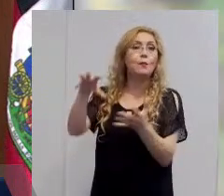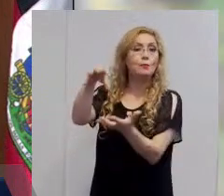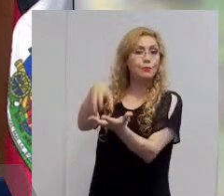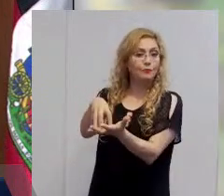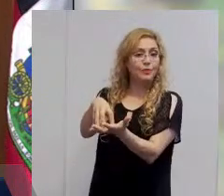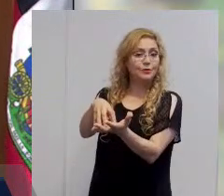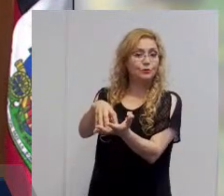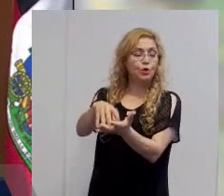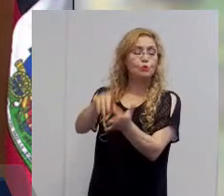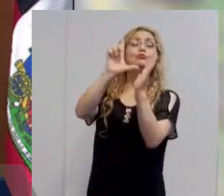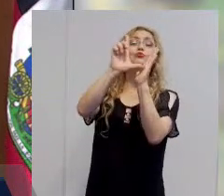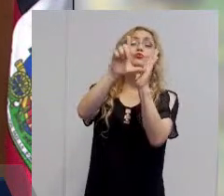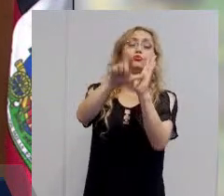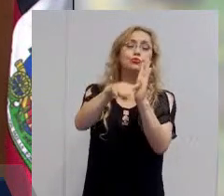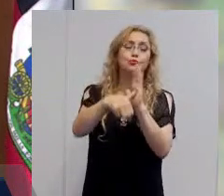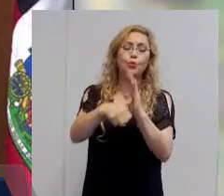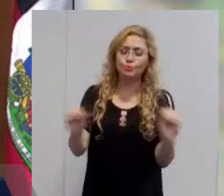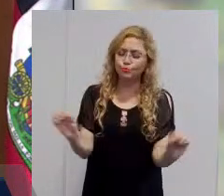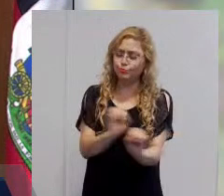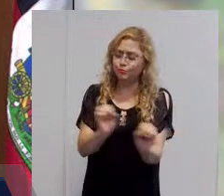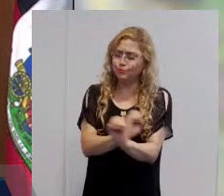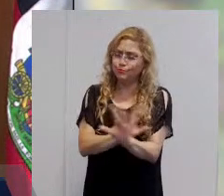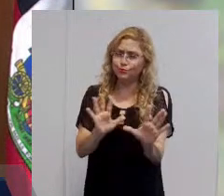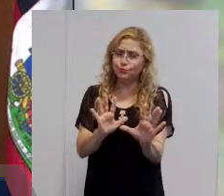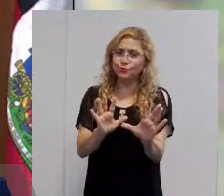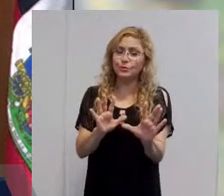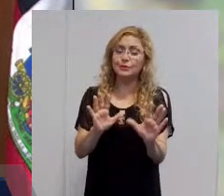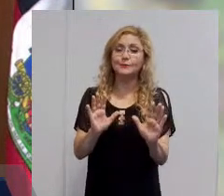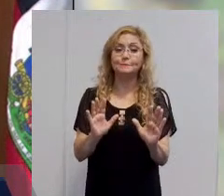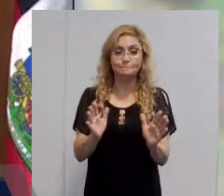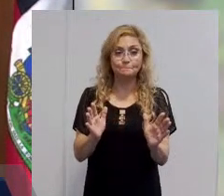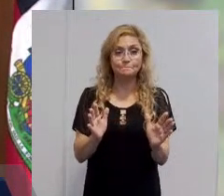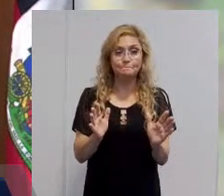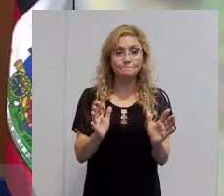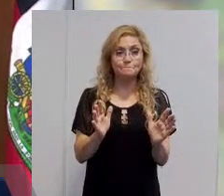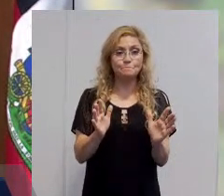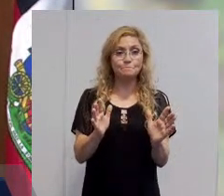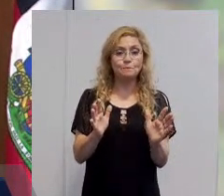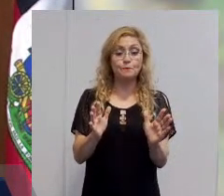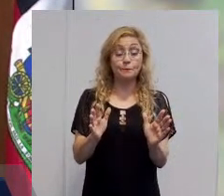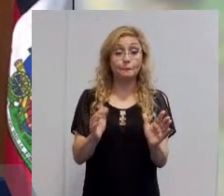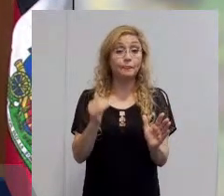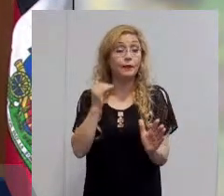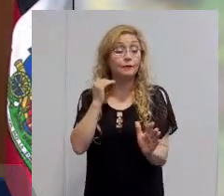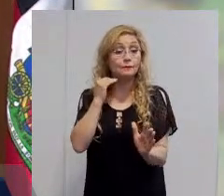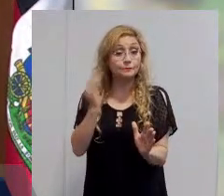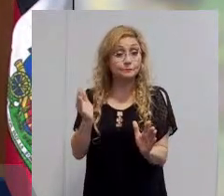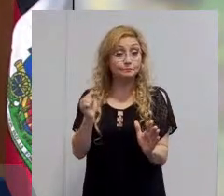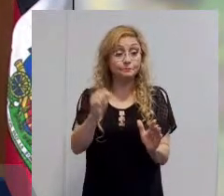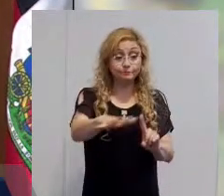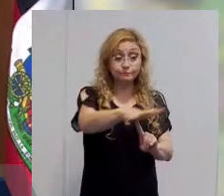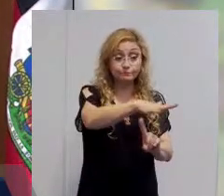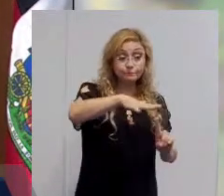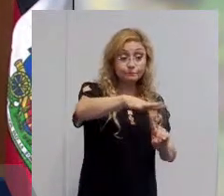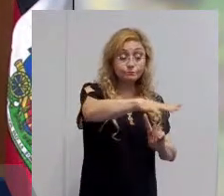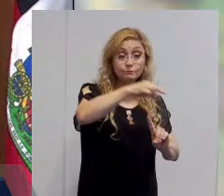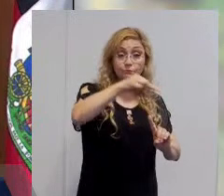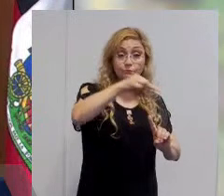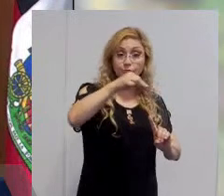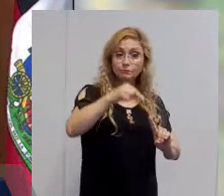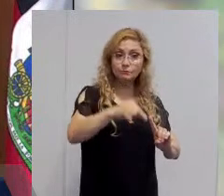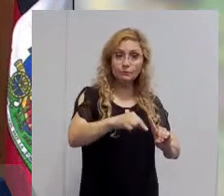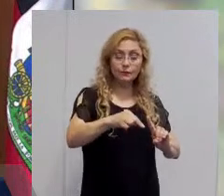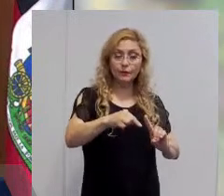stakeholders provided markets to provided food to our markets and our people during this significant crisis. Now,